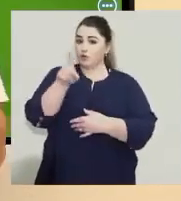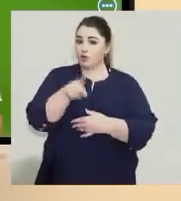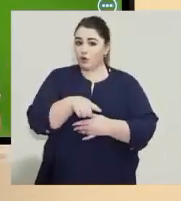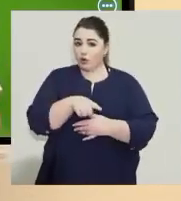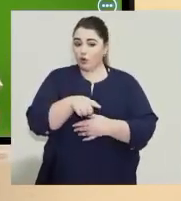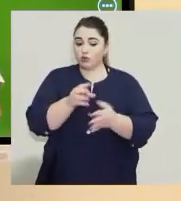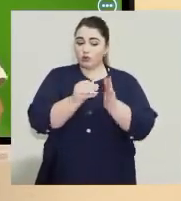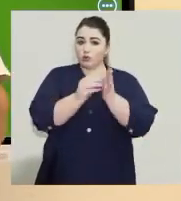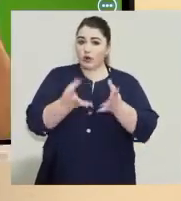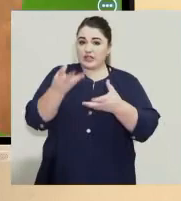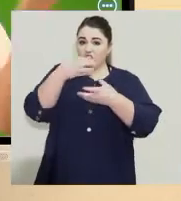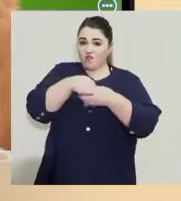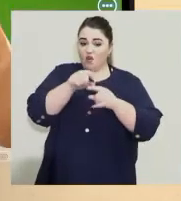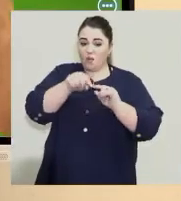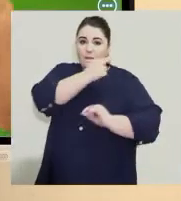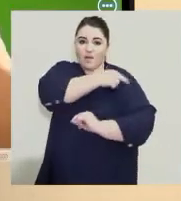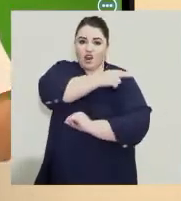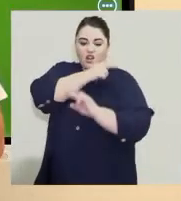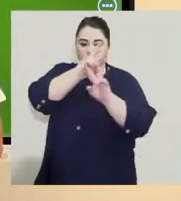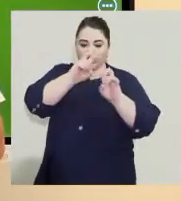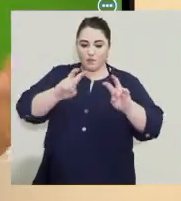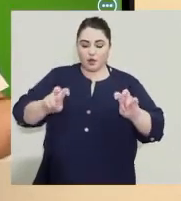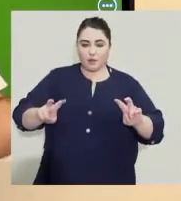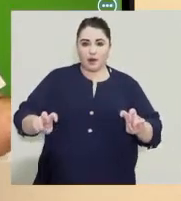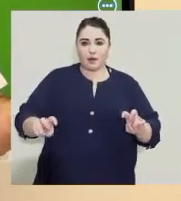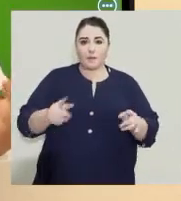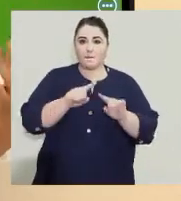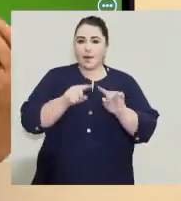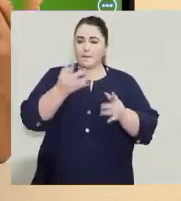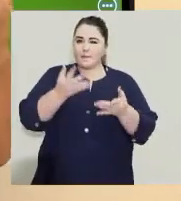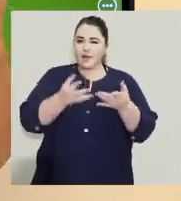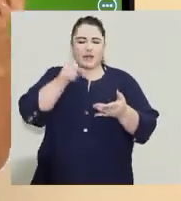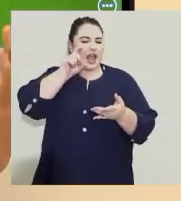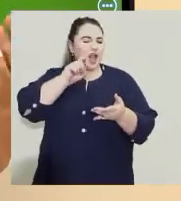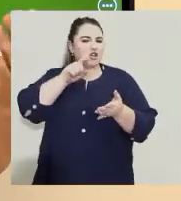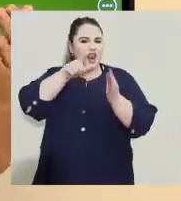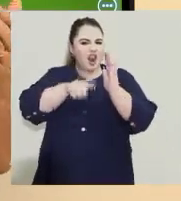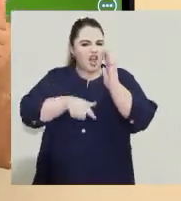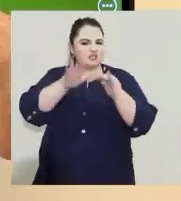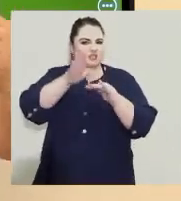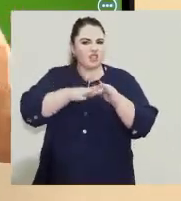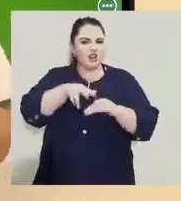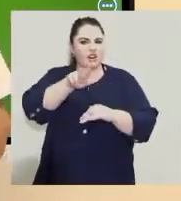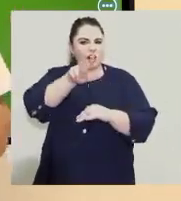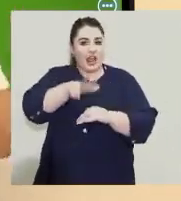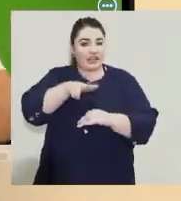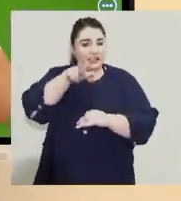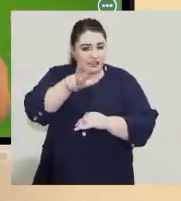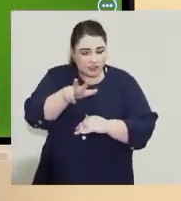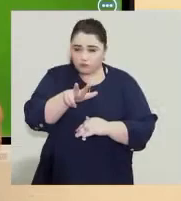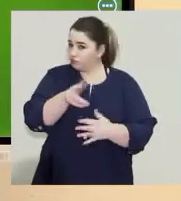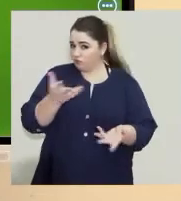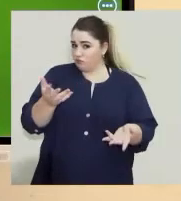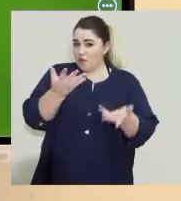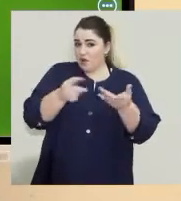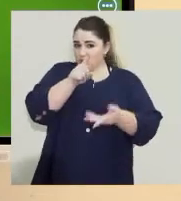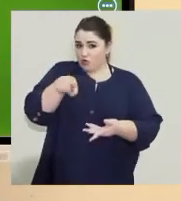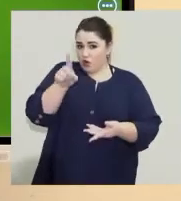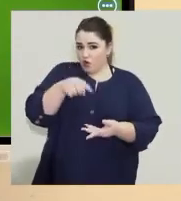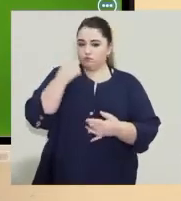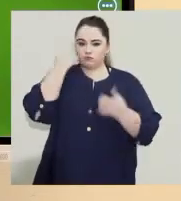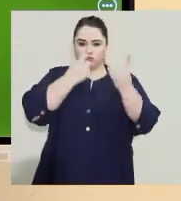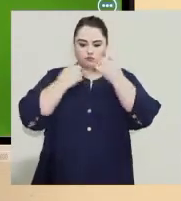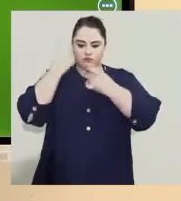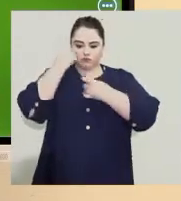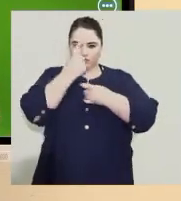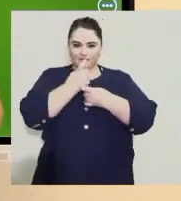medical experiment like this that's perhaps under the age of 18? You have to ask yourself those questions and find out. It's all part of